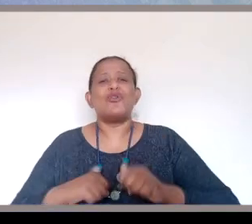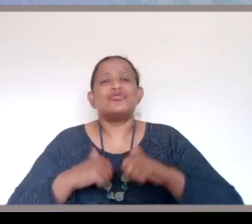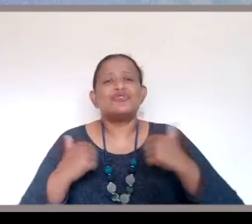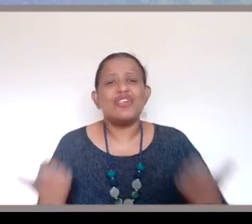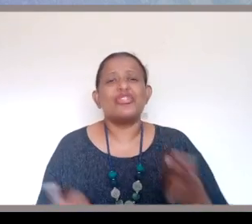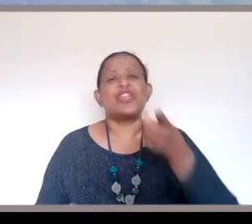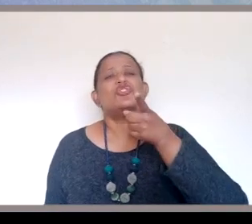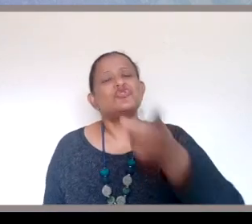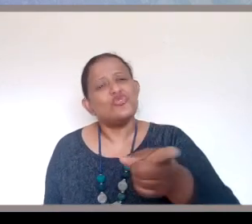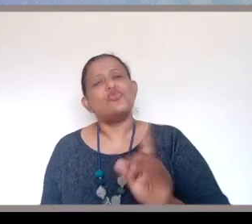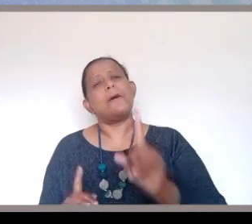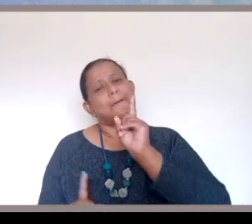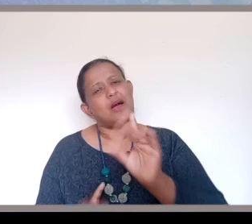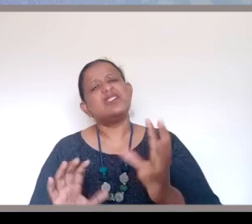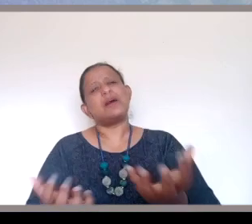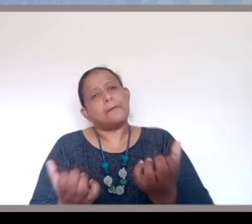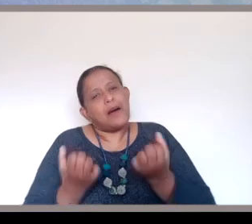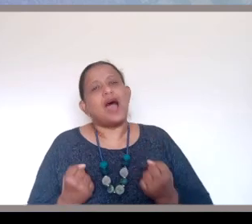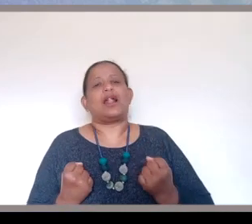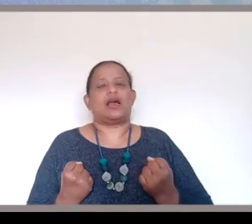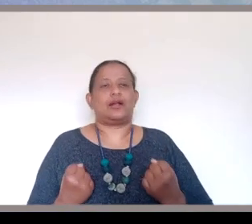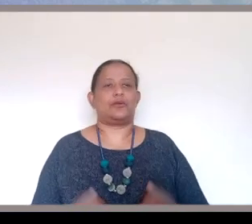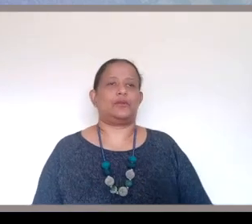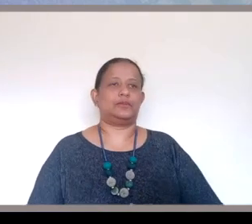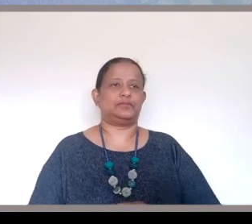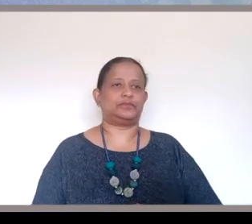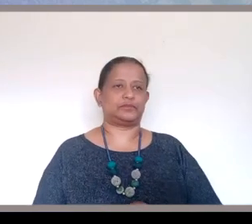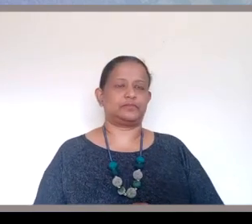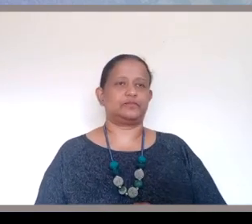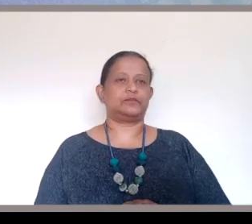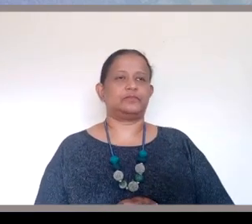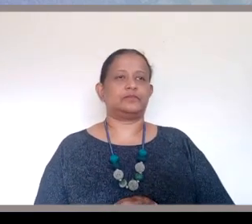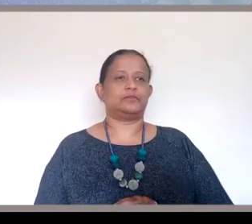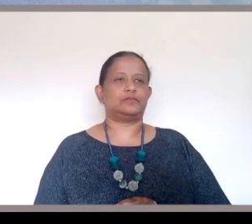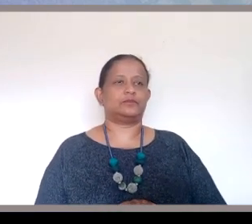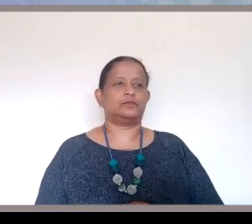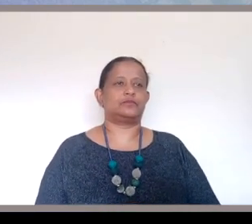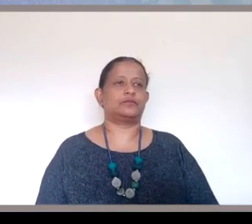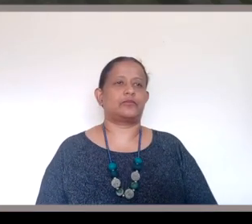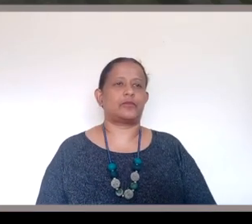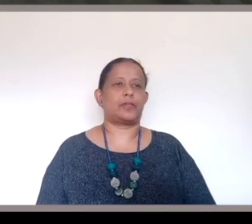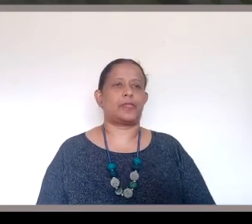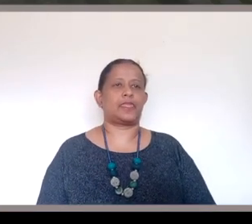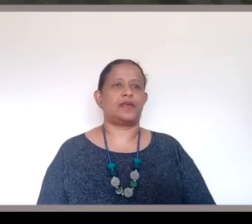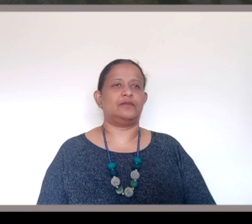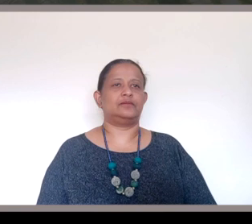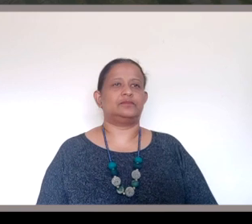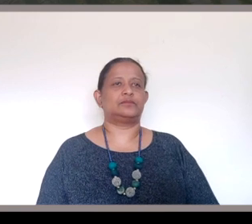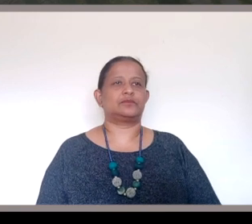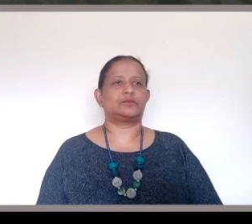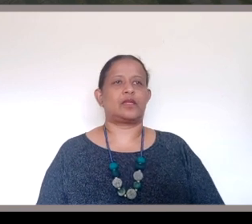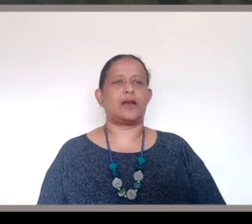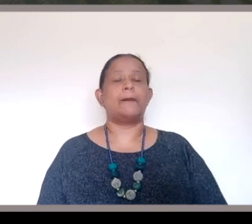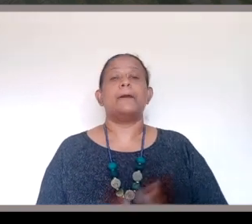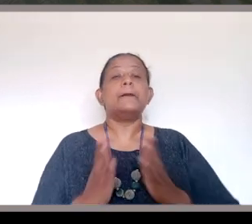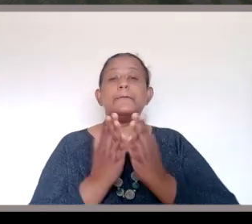sign of immaturity. It's time to grow up. And then, thirdly, be